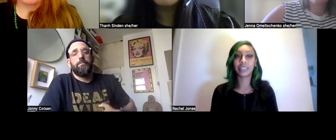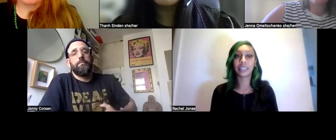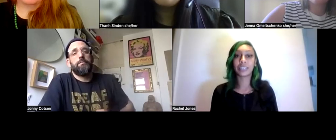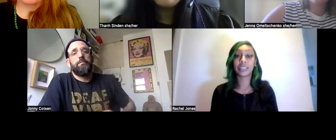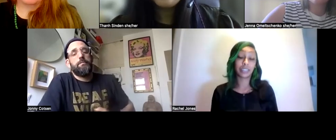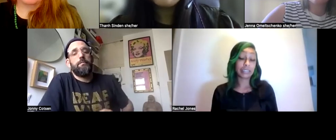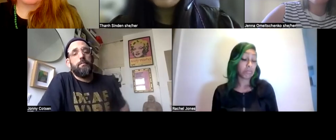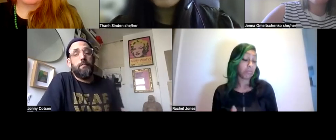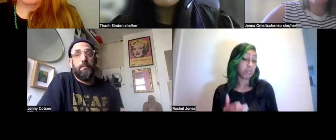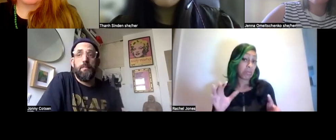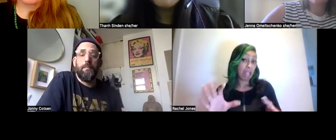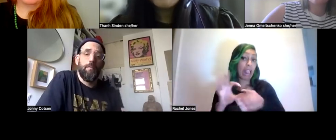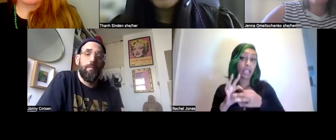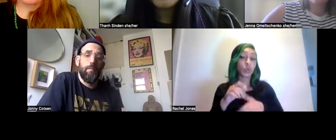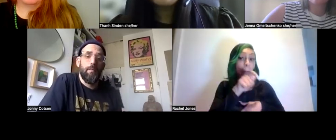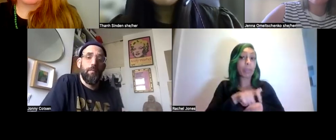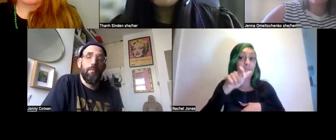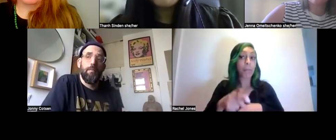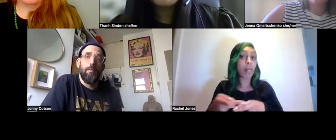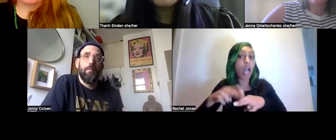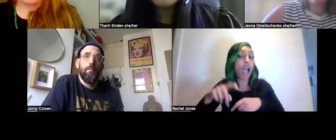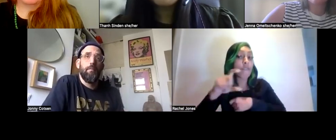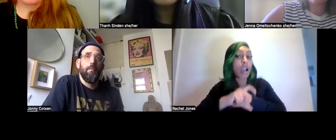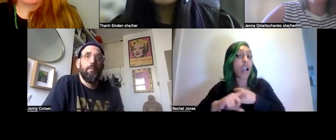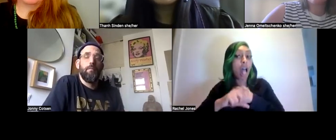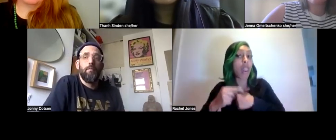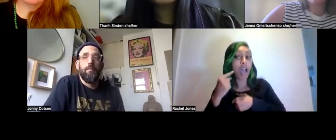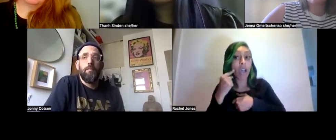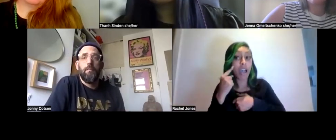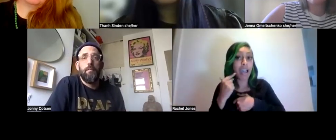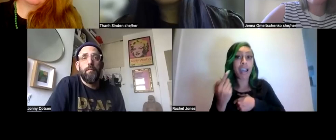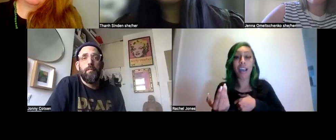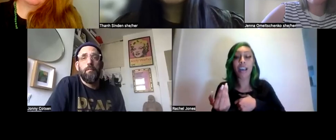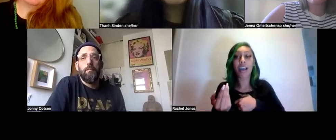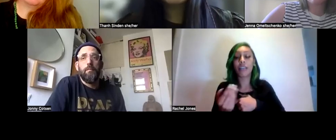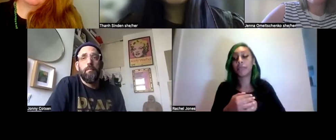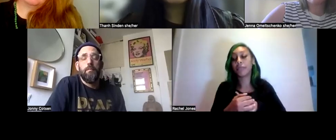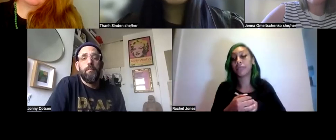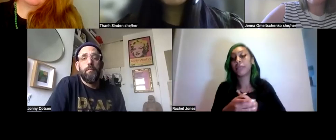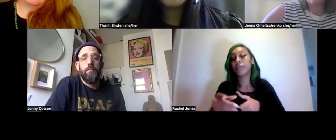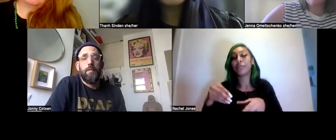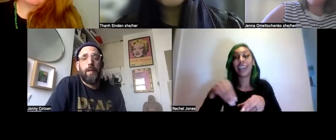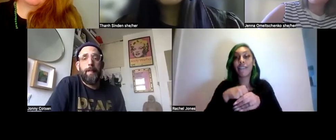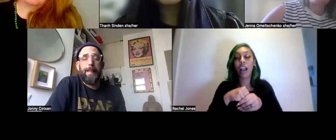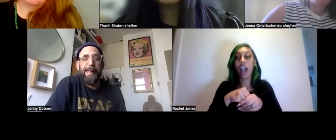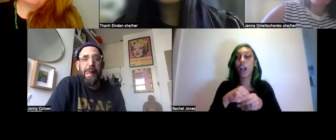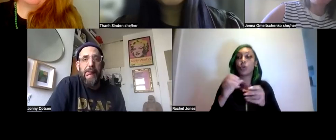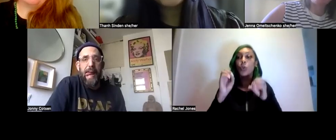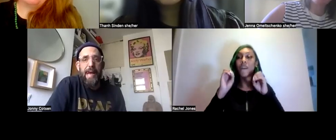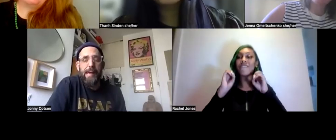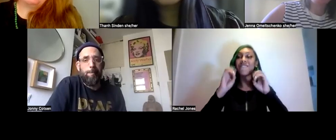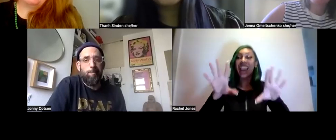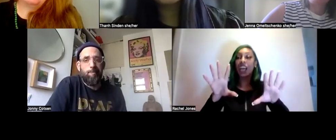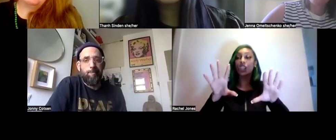people of colour in the sector. And that evolved into a flash mob and a call